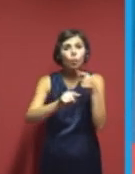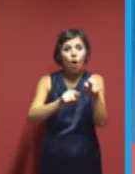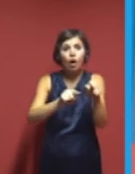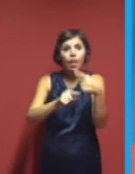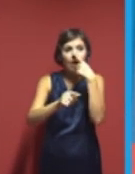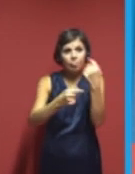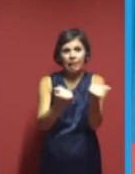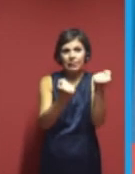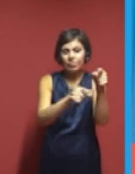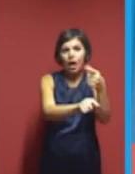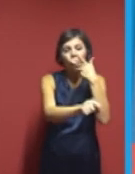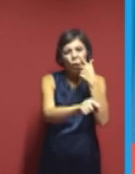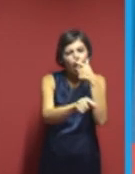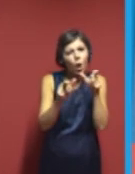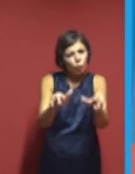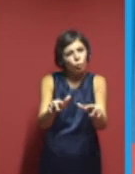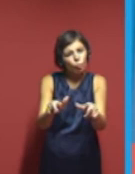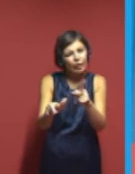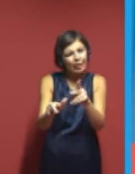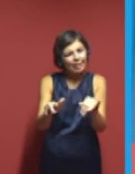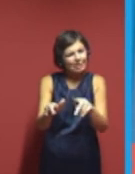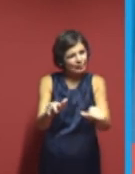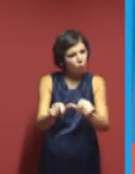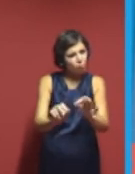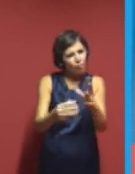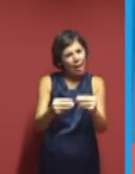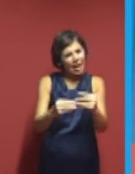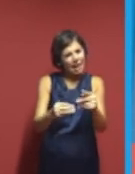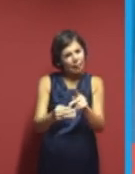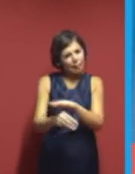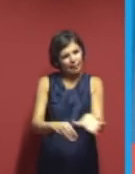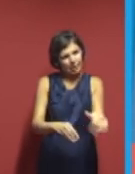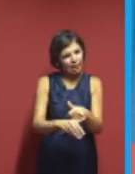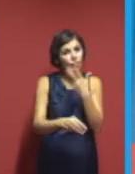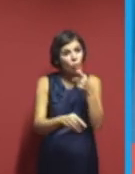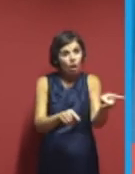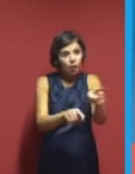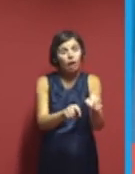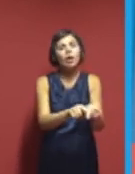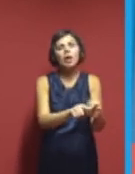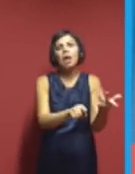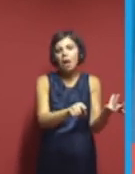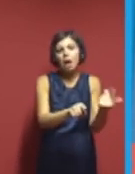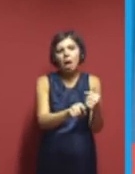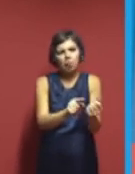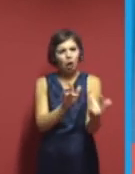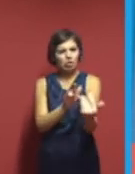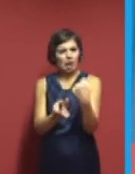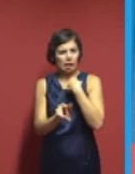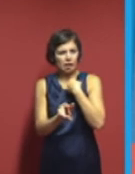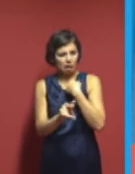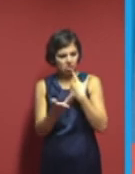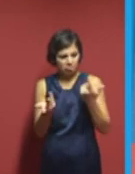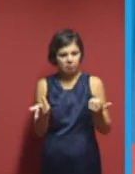And you'll also get the chance to try out our activities. We're having a robot battle this weekend. So kids will get to dress up our